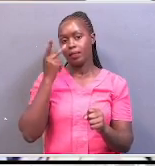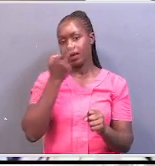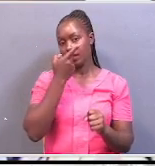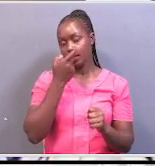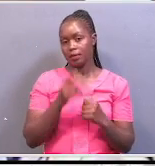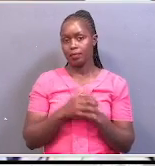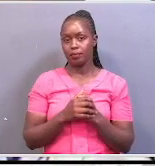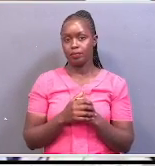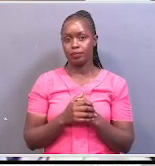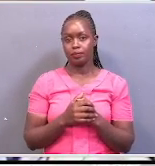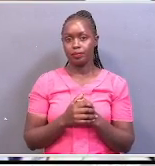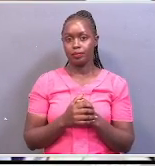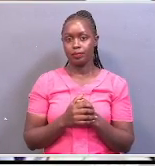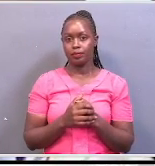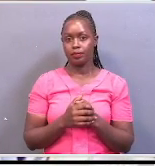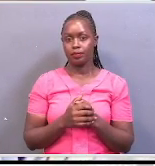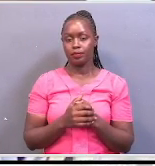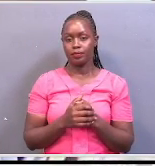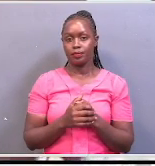Kibaki.